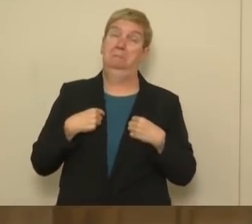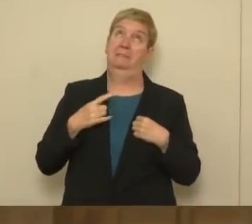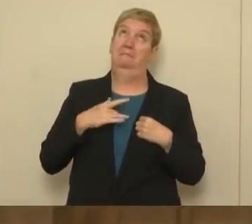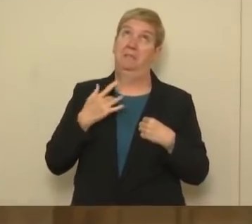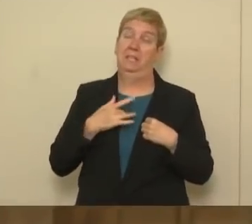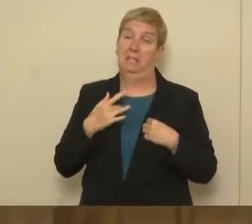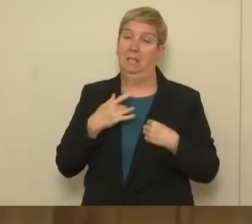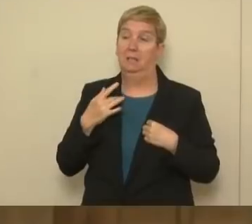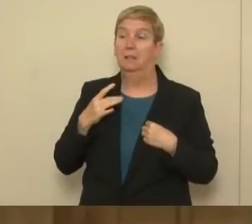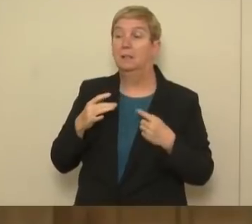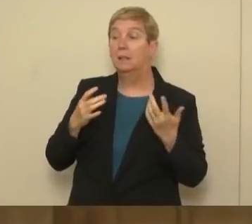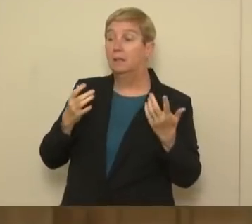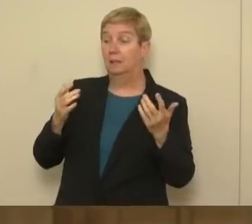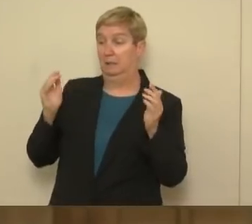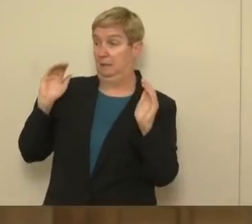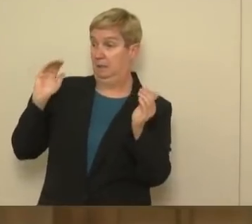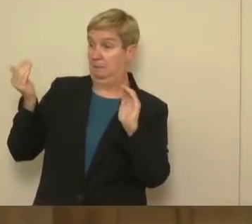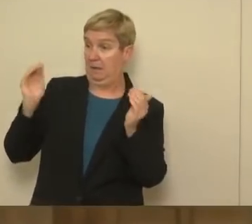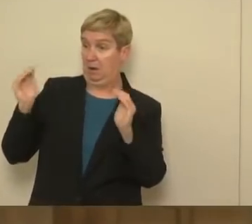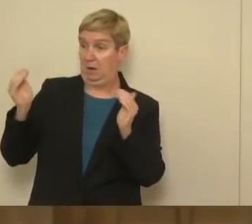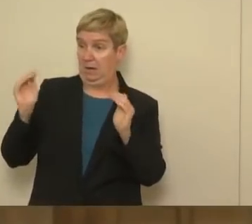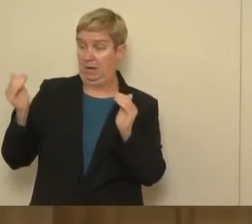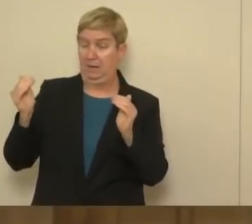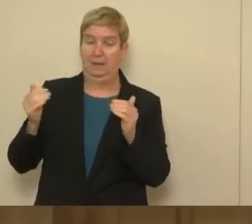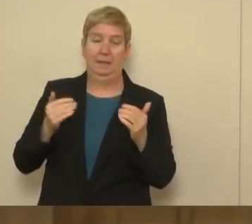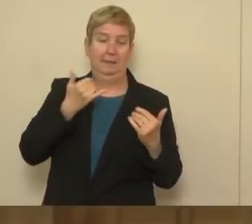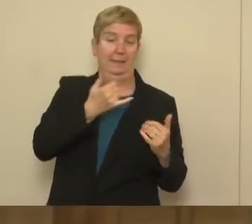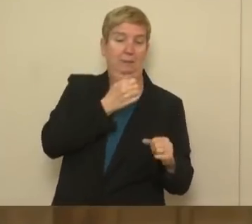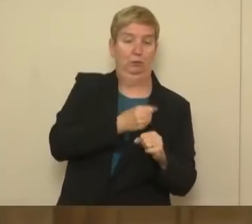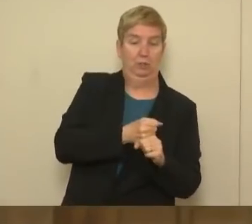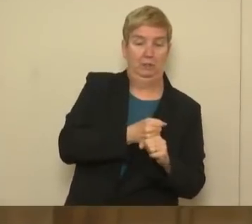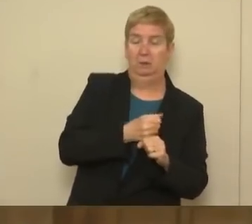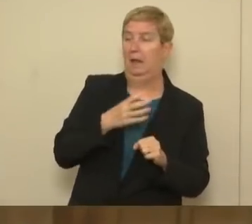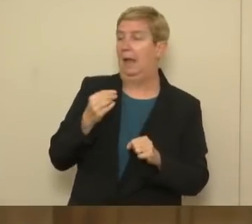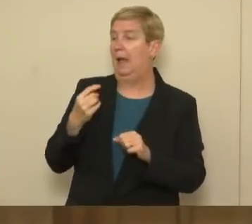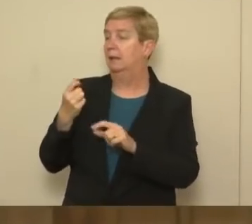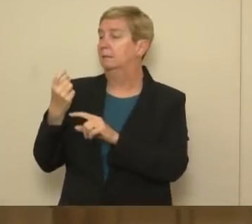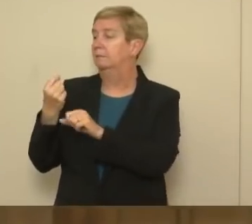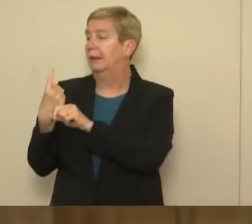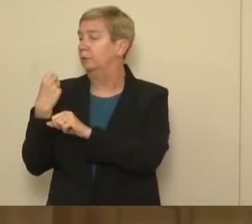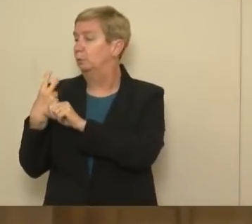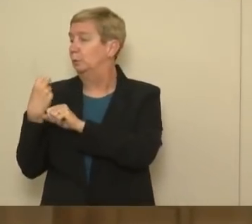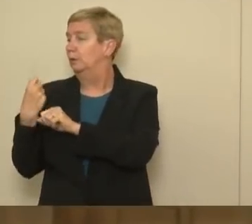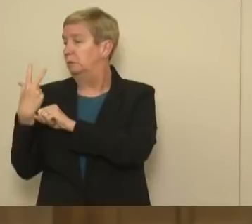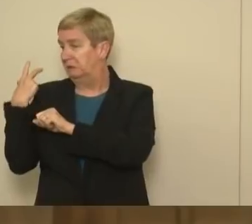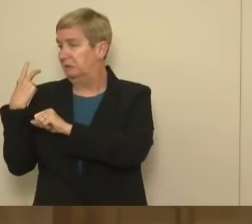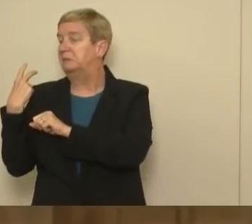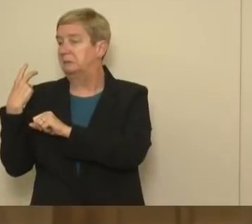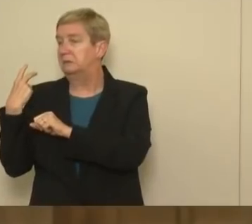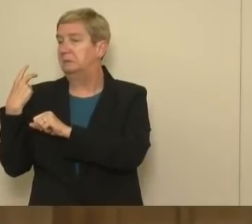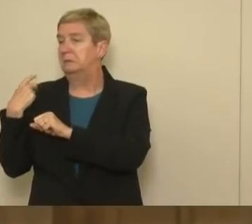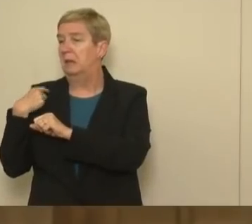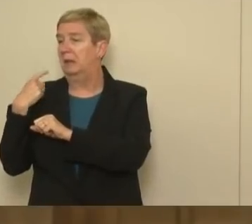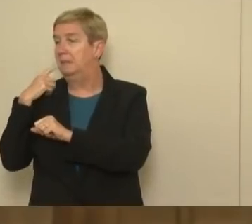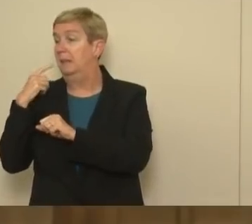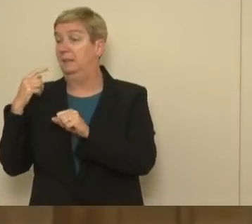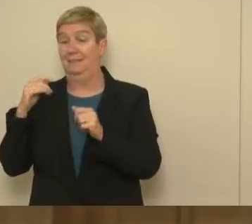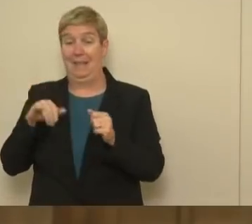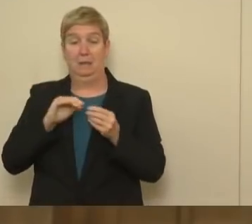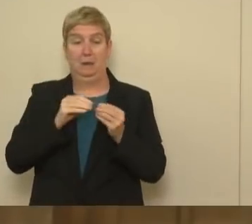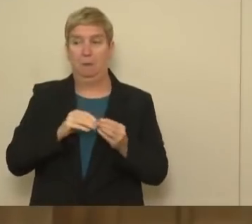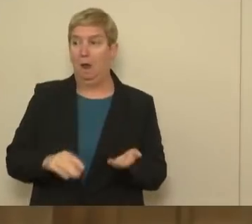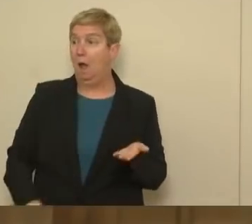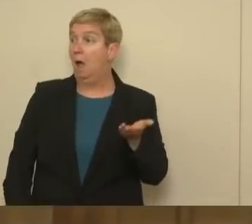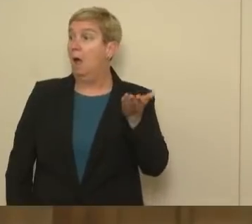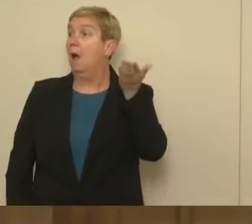point that the difference between what we're seeing this year and maybe the average of the last 3 years would be attributable to COVID. And